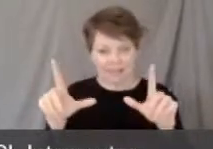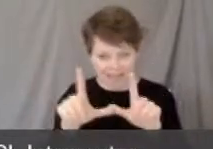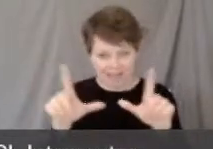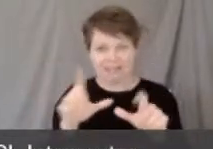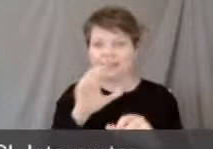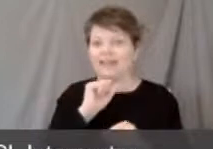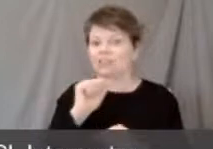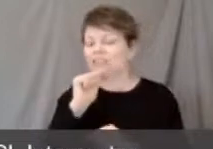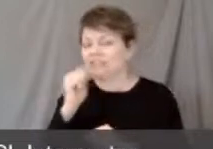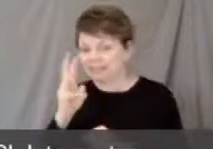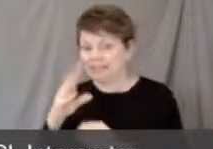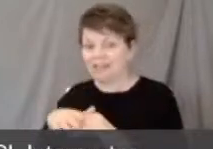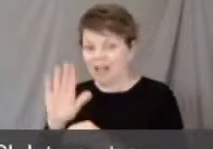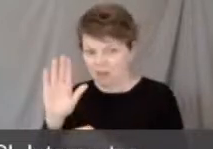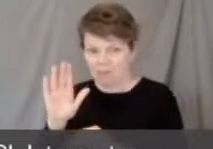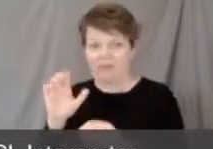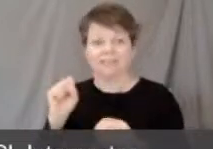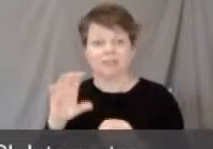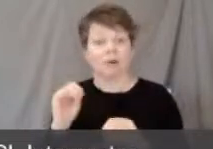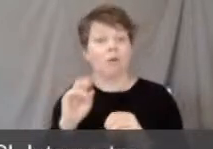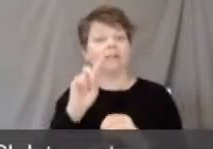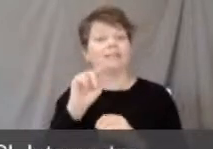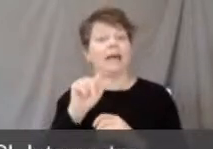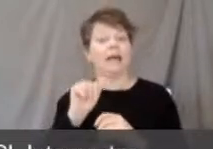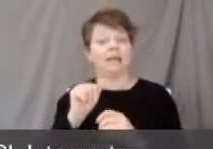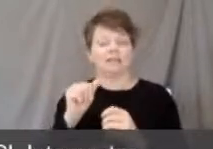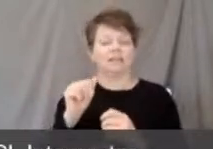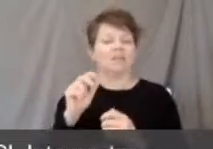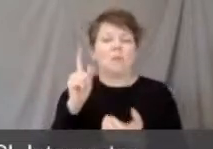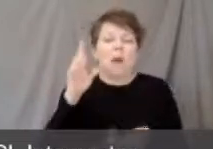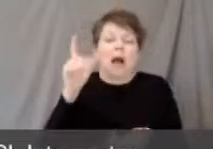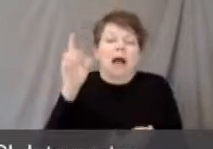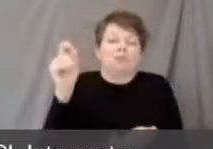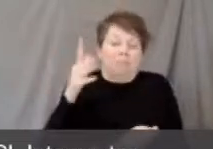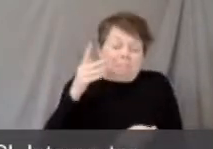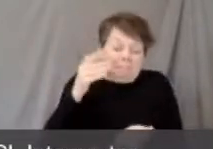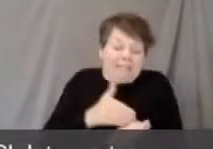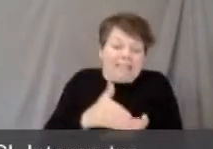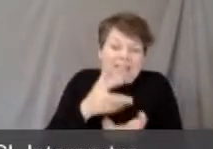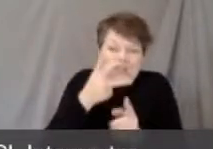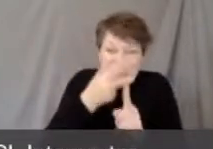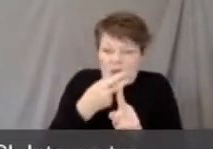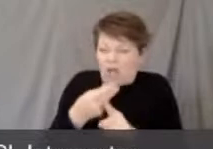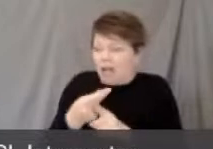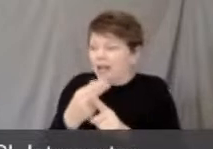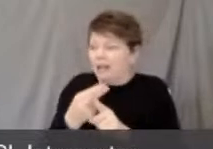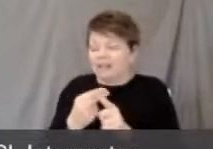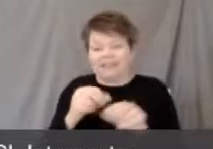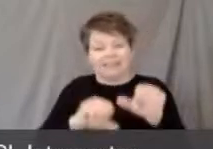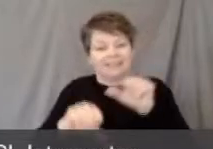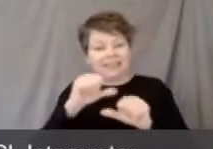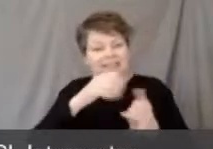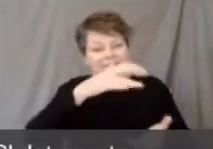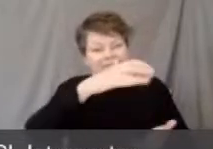16 and up. So they'd compiled all the data, those hundreds of millions of shots, all the rest of their scientific data